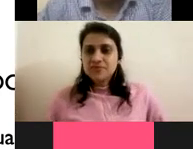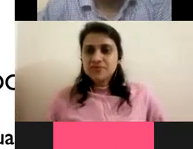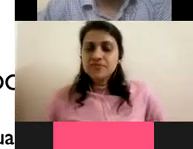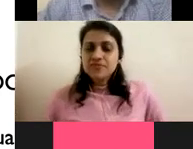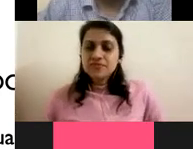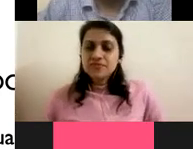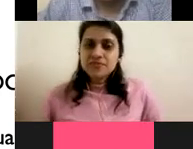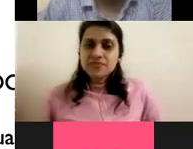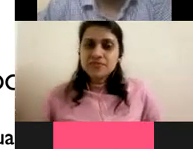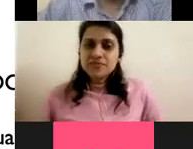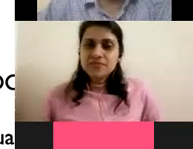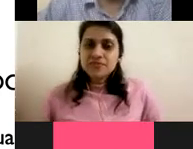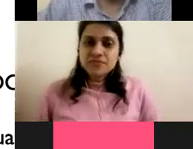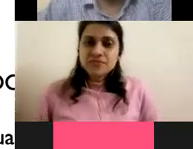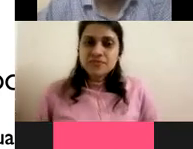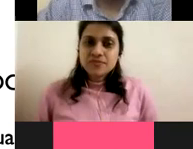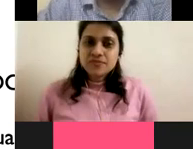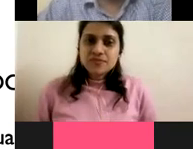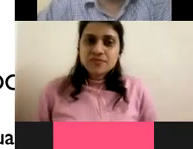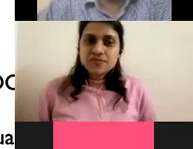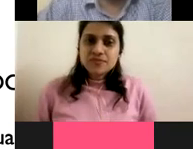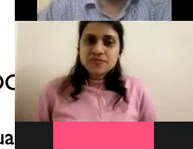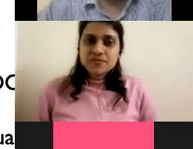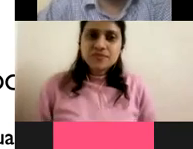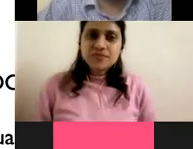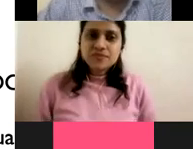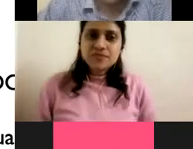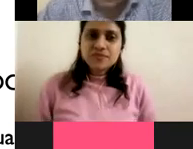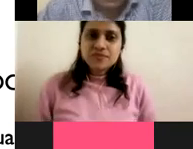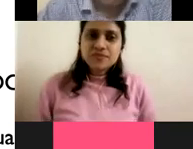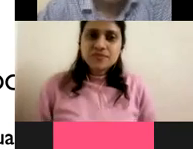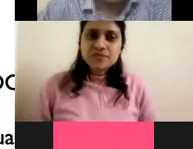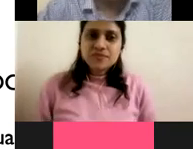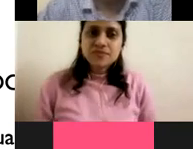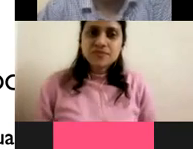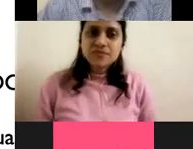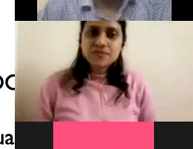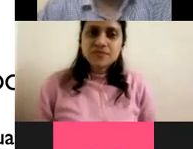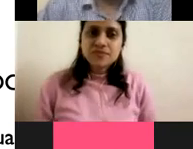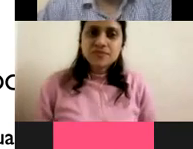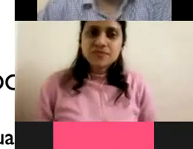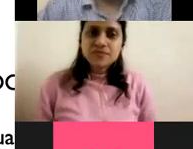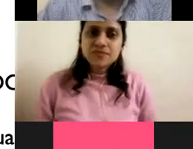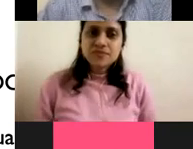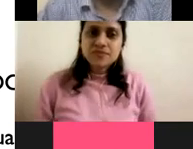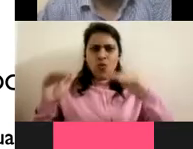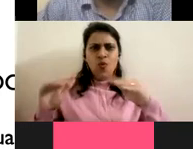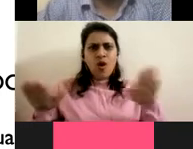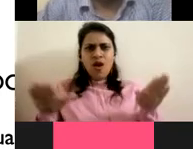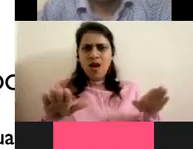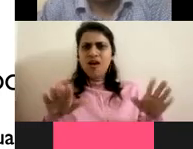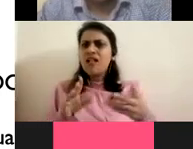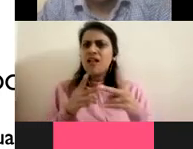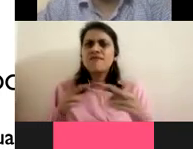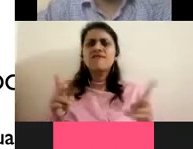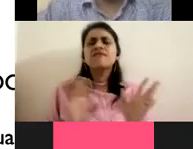like devices, dictaphones, desk, changing desk, etc. These are examples, set, but they can also be process, you